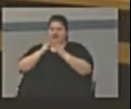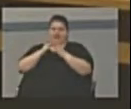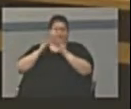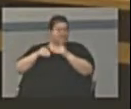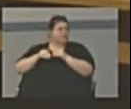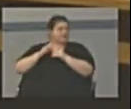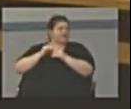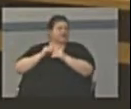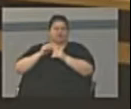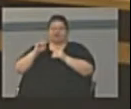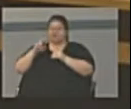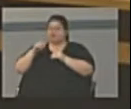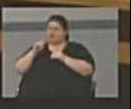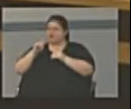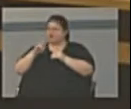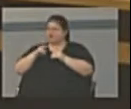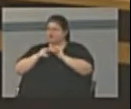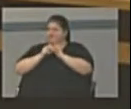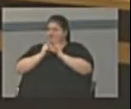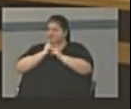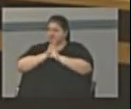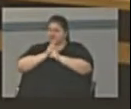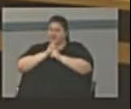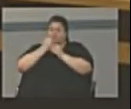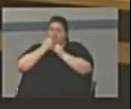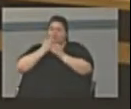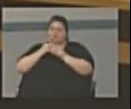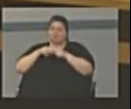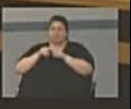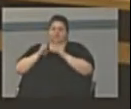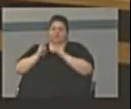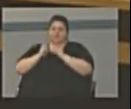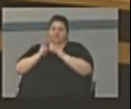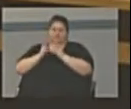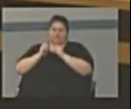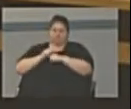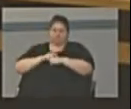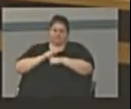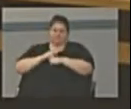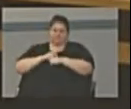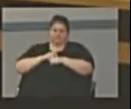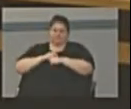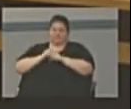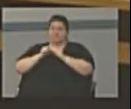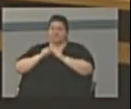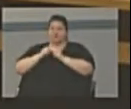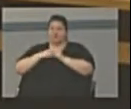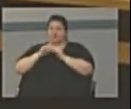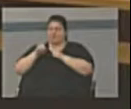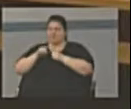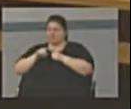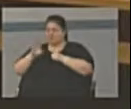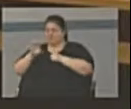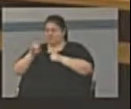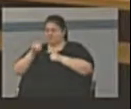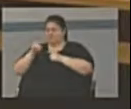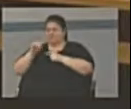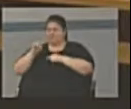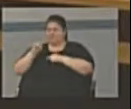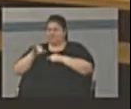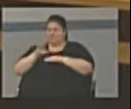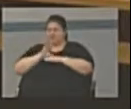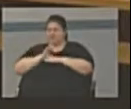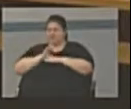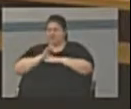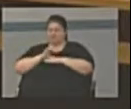provide shelter for a number of the residents here in Laurel. So I was at Bethany Church Friday and